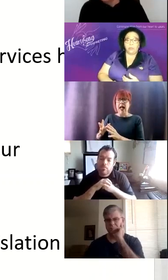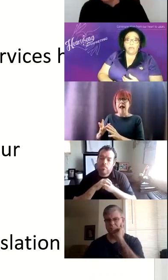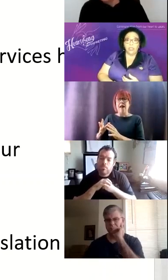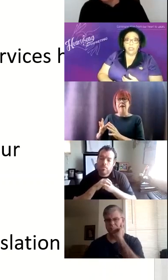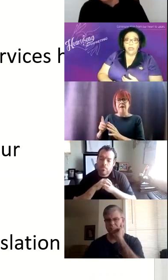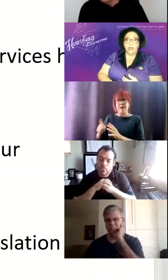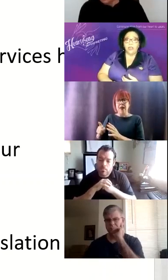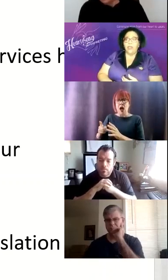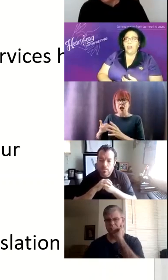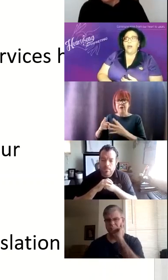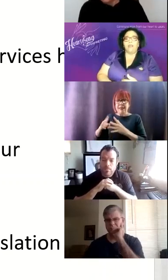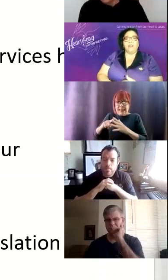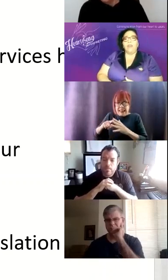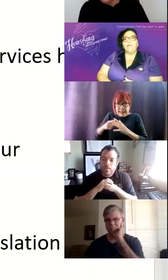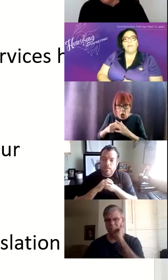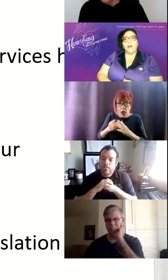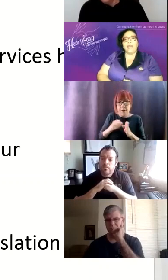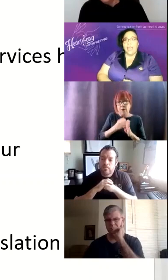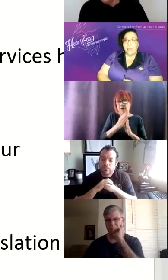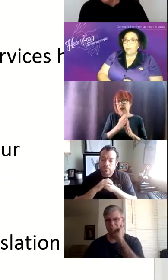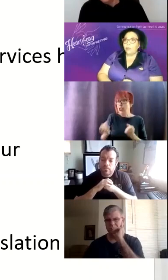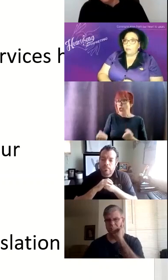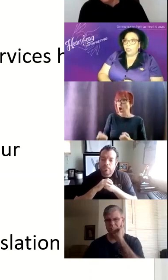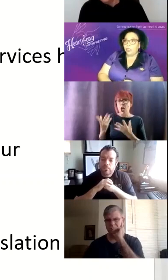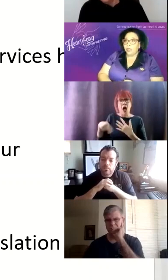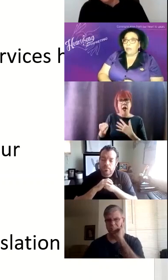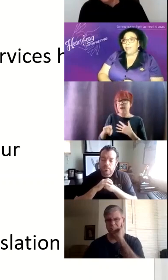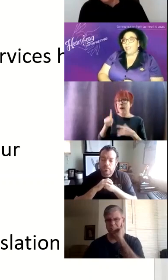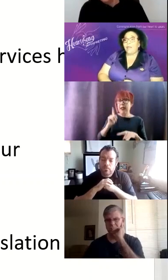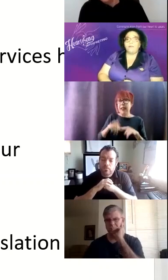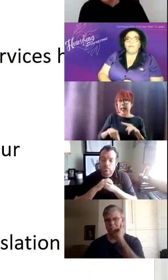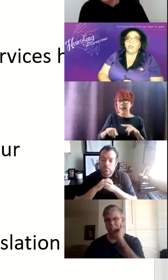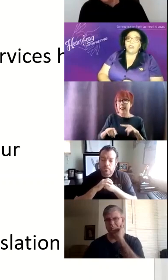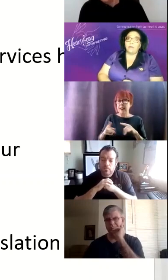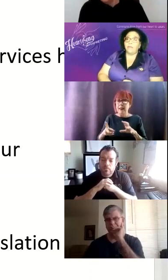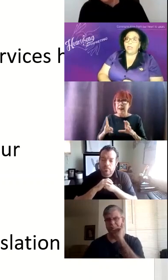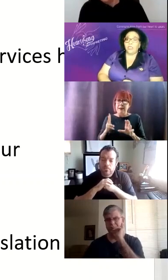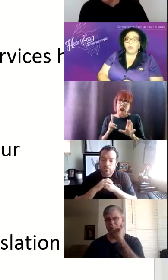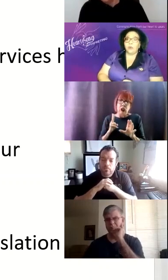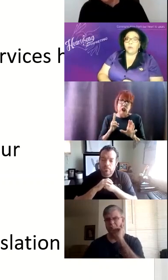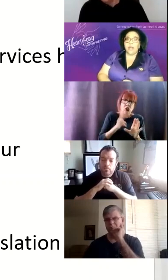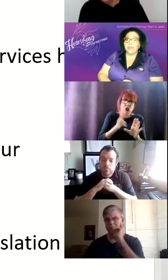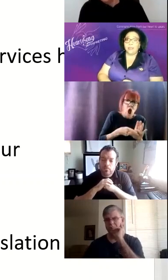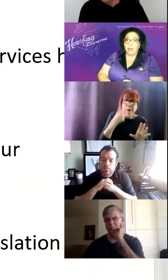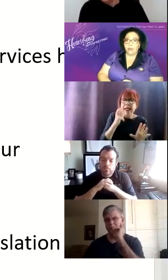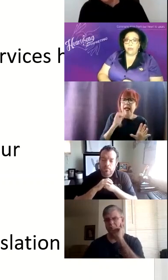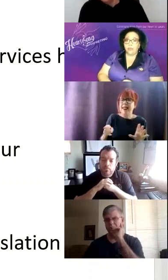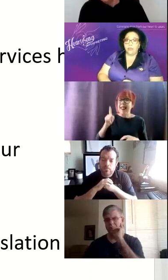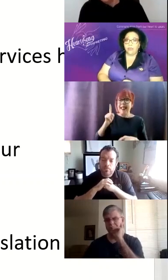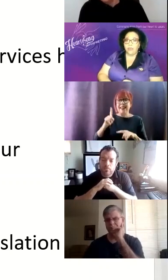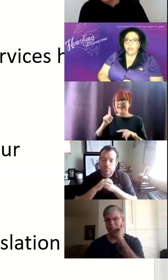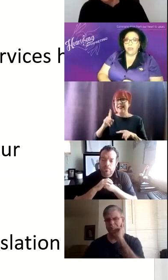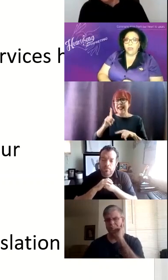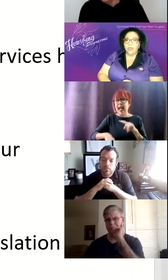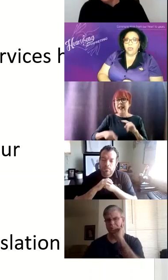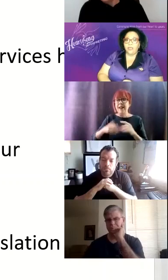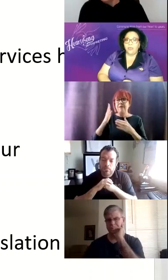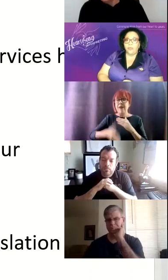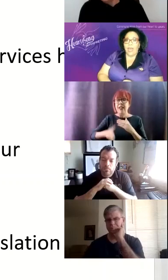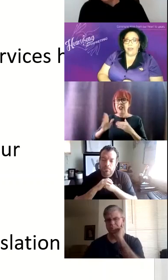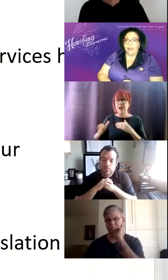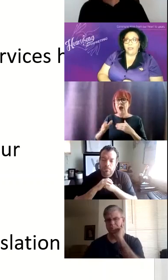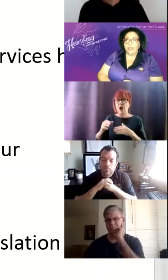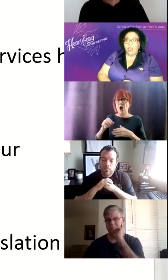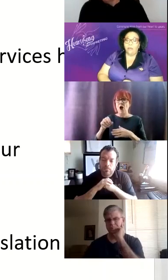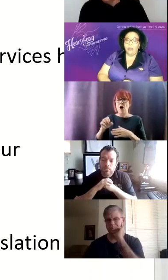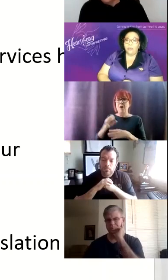the profession, a lot of them aren't able to bridge in because they haven't finished their observation or practicum hours. And so